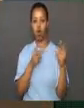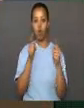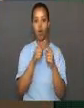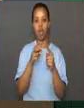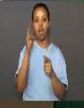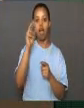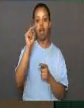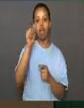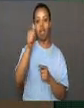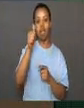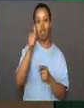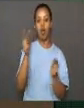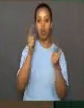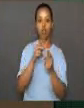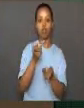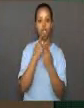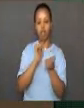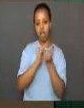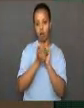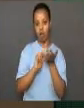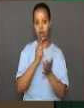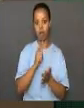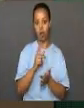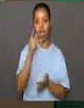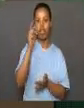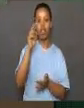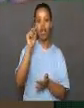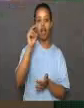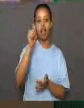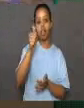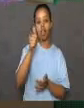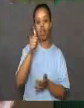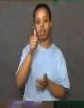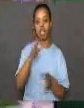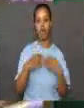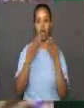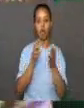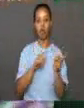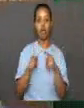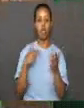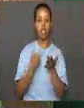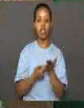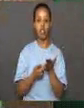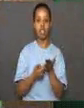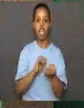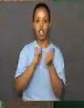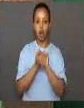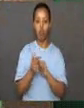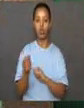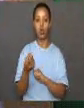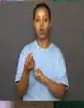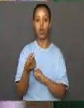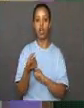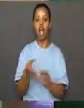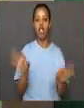into a protein. The tRNA provides the corresponding necessary